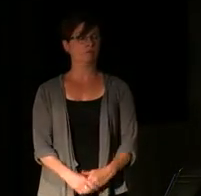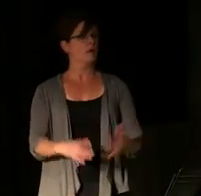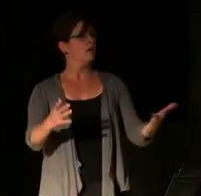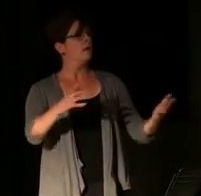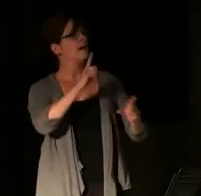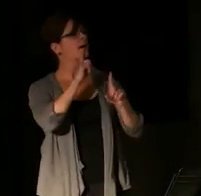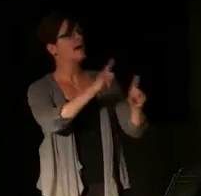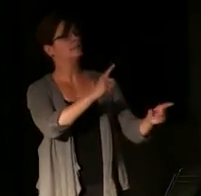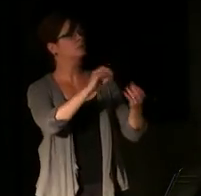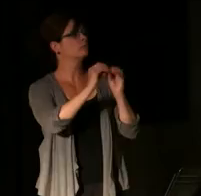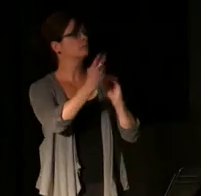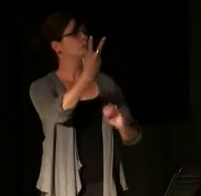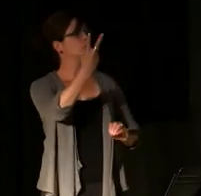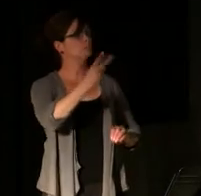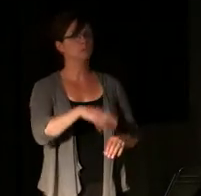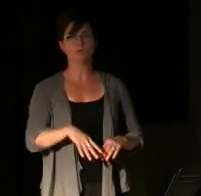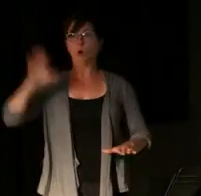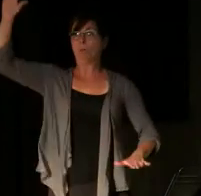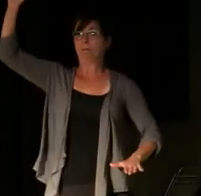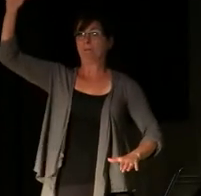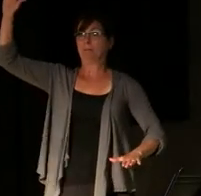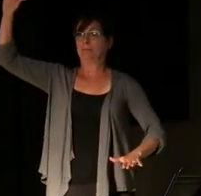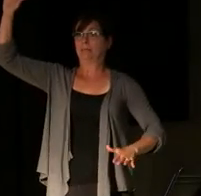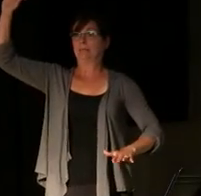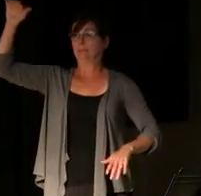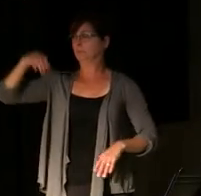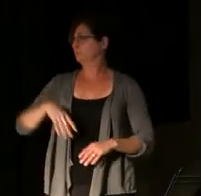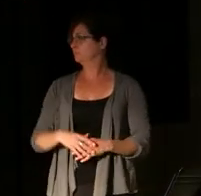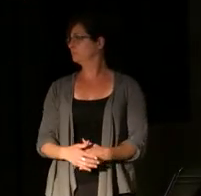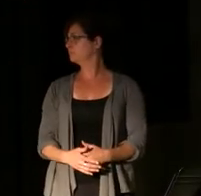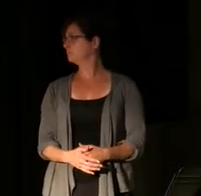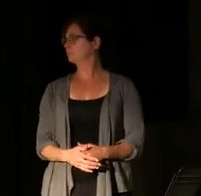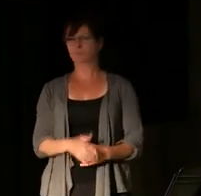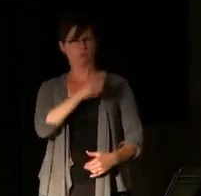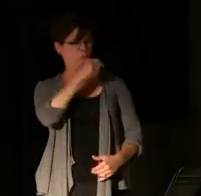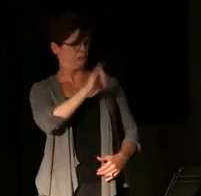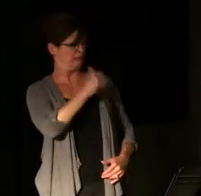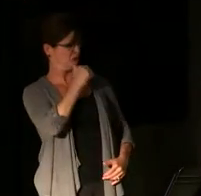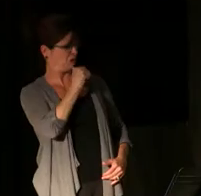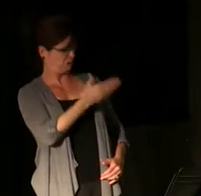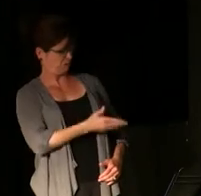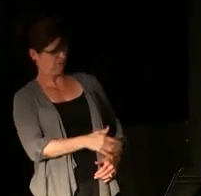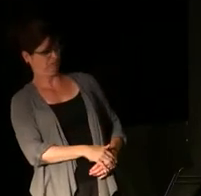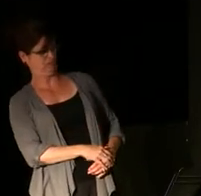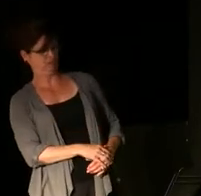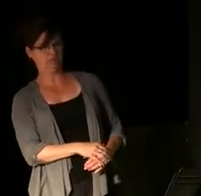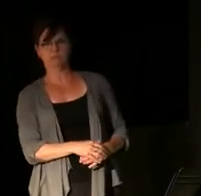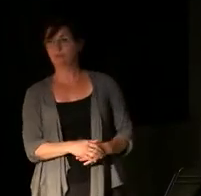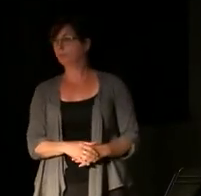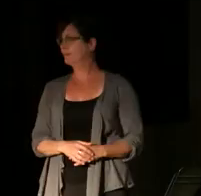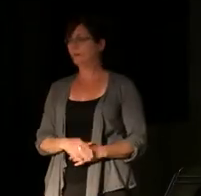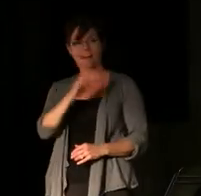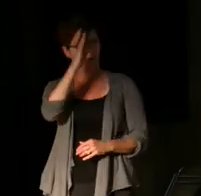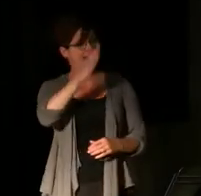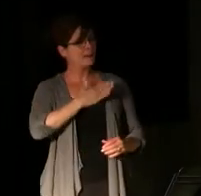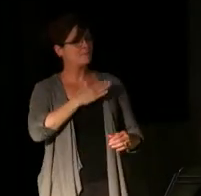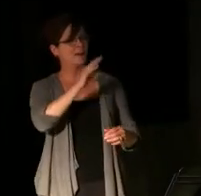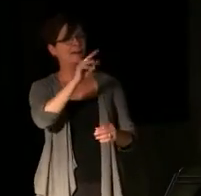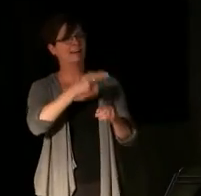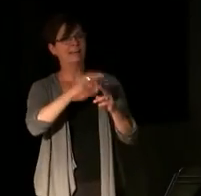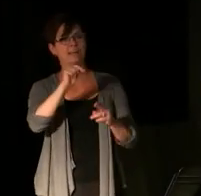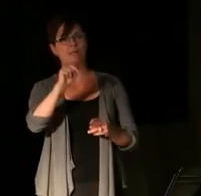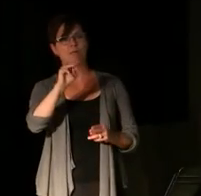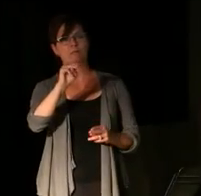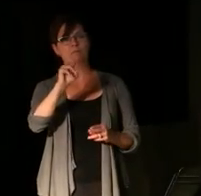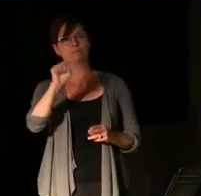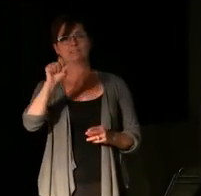What's the answer to number 2? Oh, me. Who's that girl over there? Oh, hi, my name is Mrs. Lee